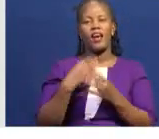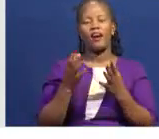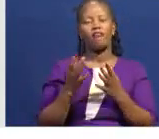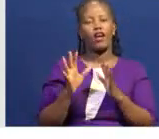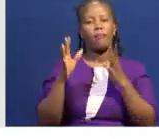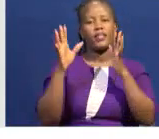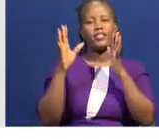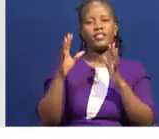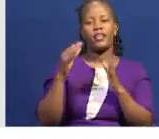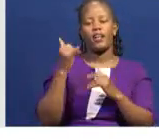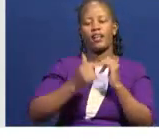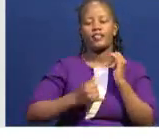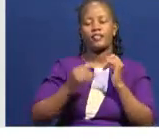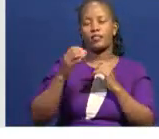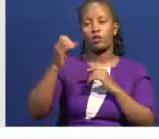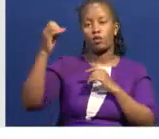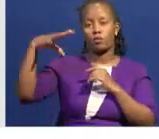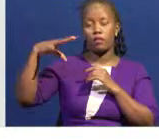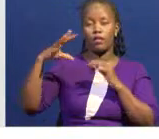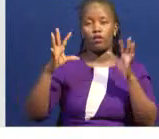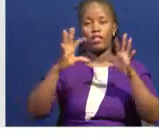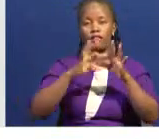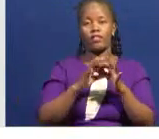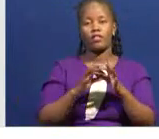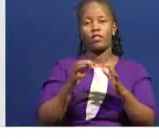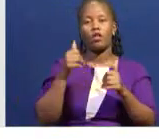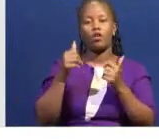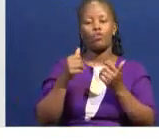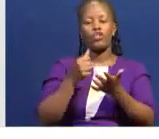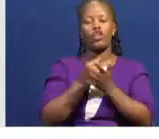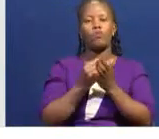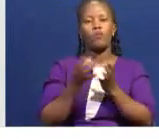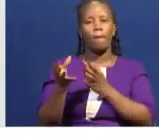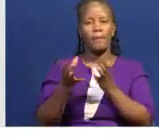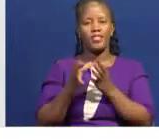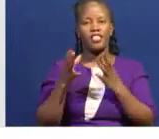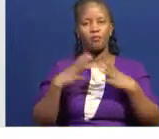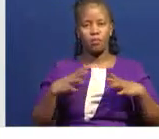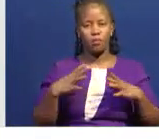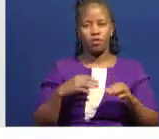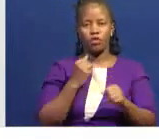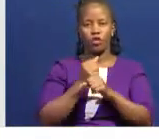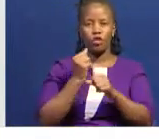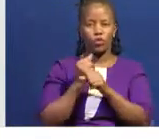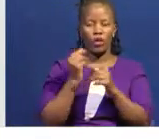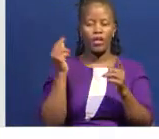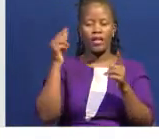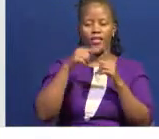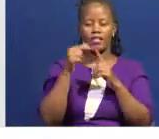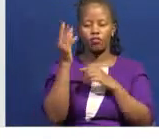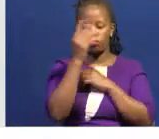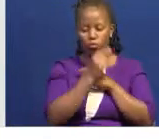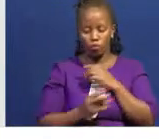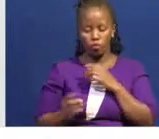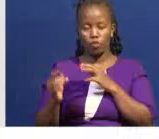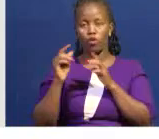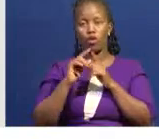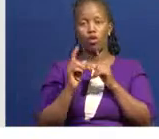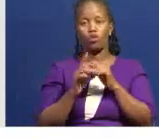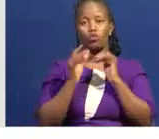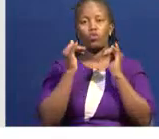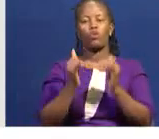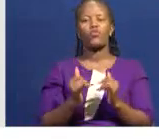connectivity project that has allowed local entrepreneurs to extend their business hours and introduce new services. The traders